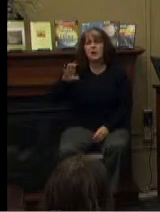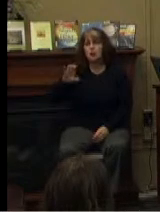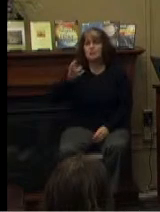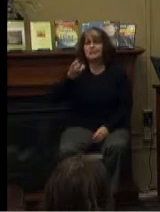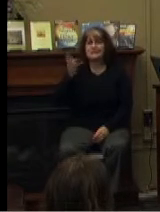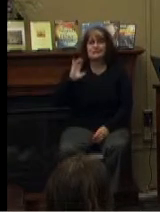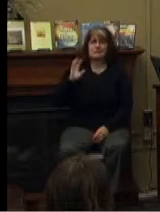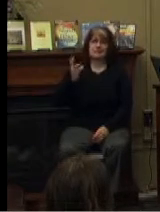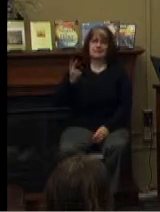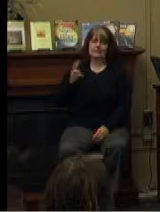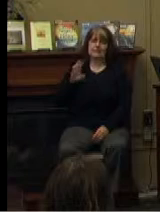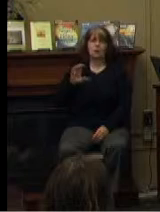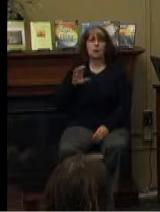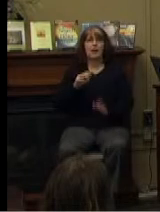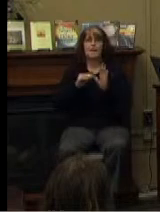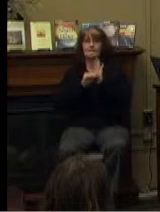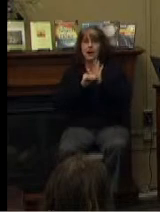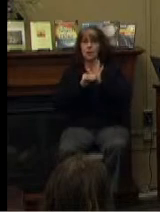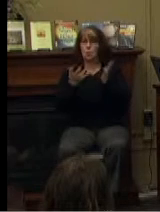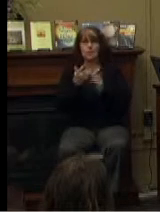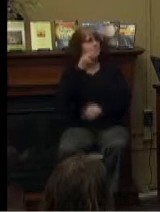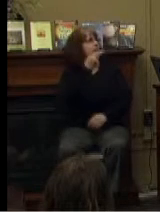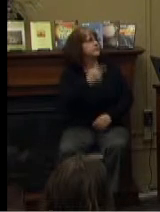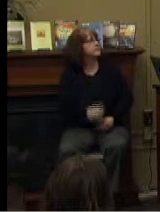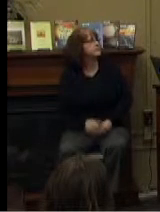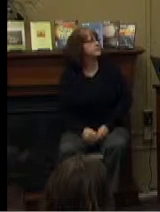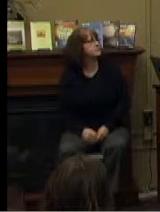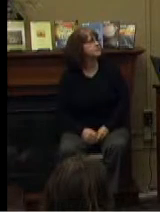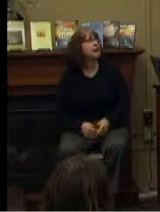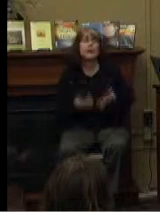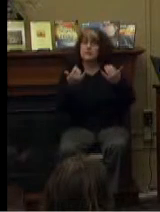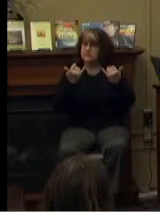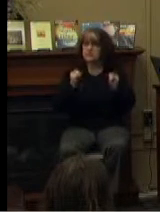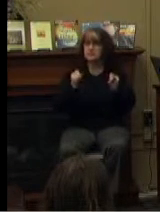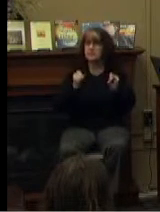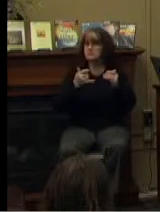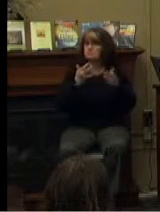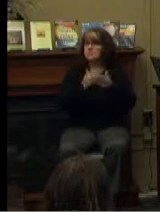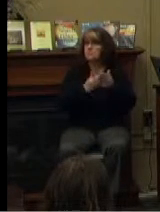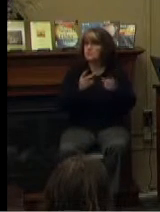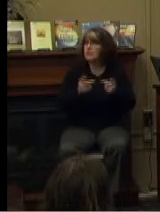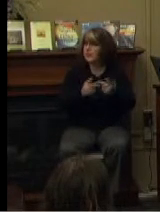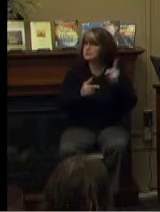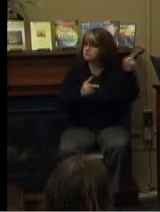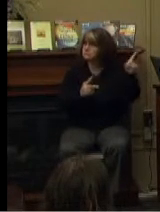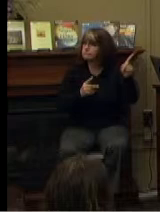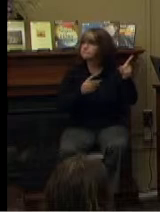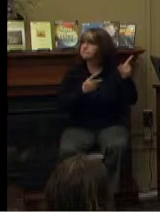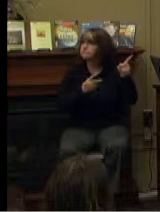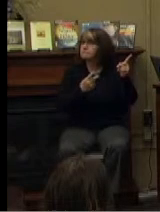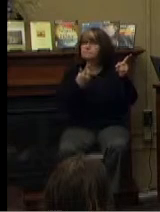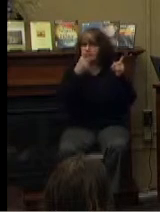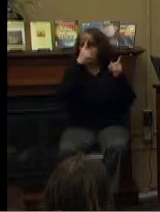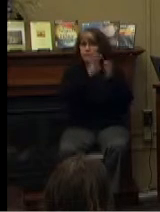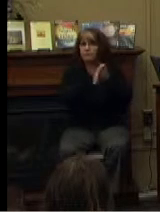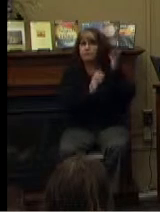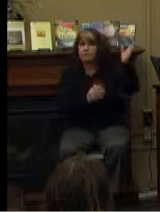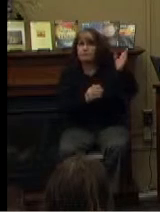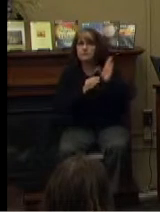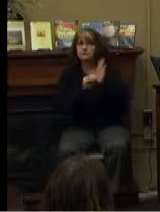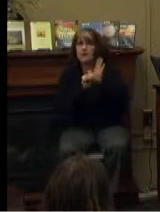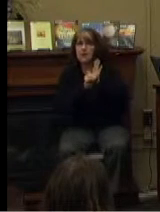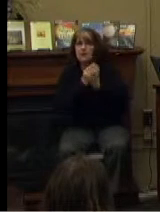1600s, this was the model, and it's still the model in some places and in a lot of developing countries,